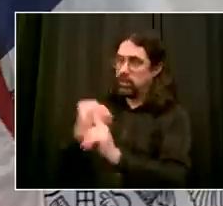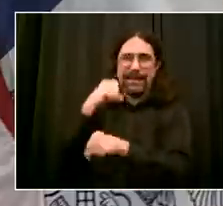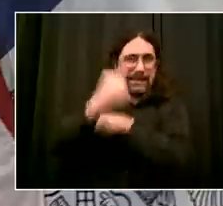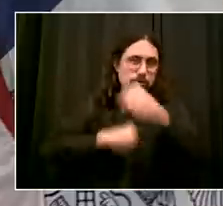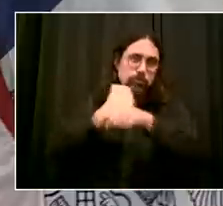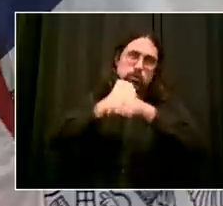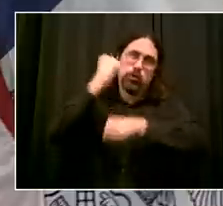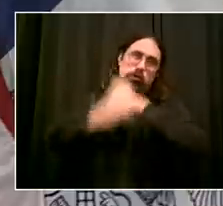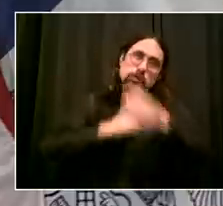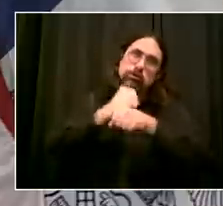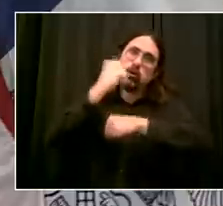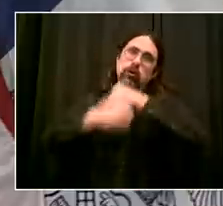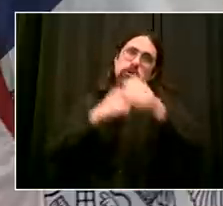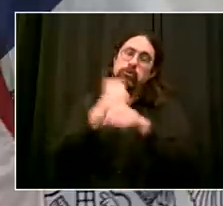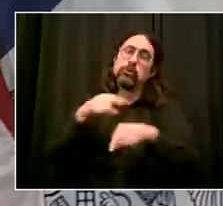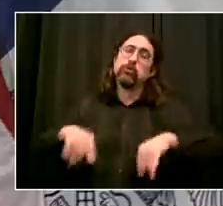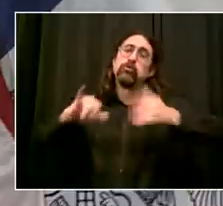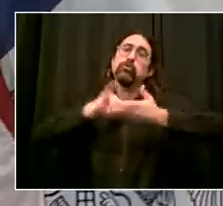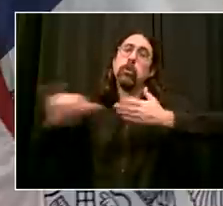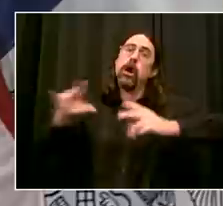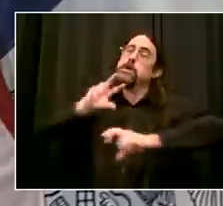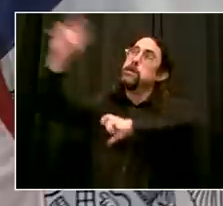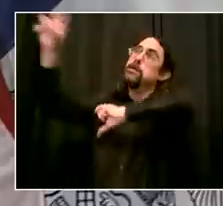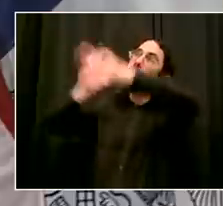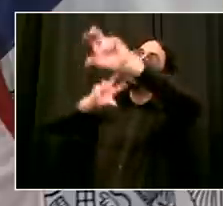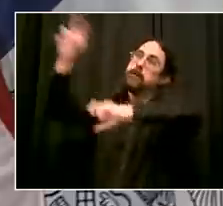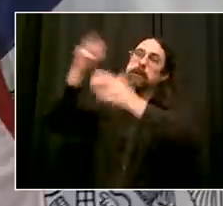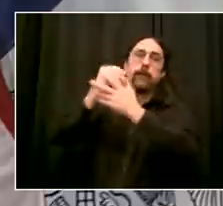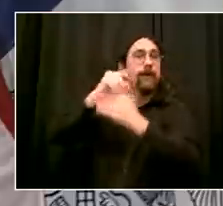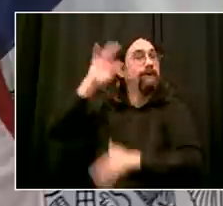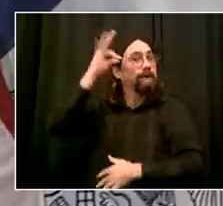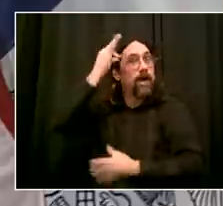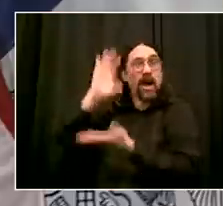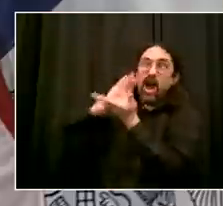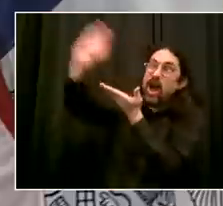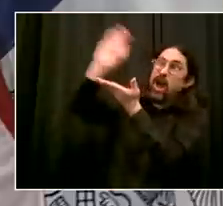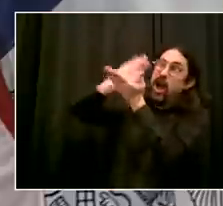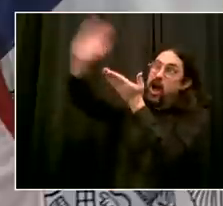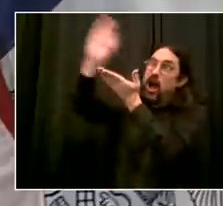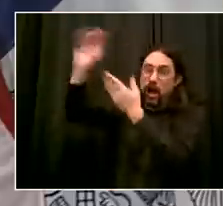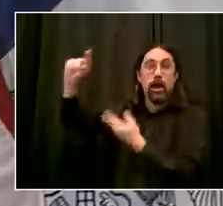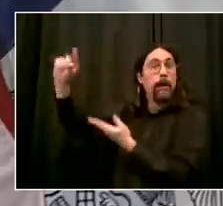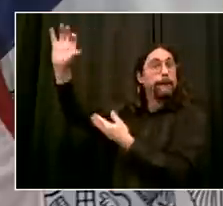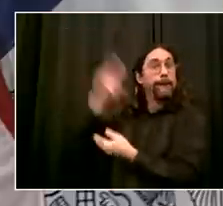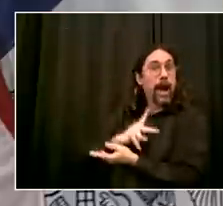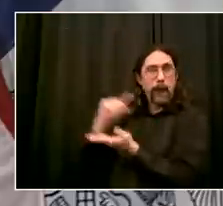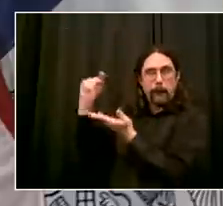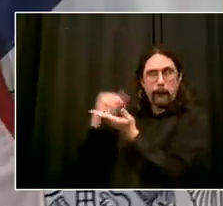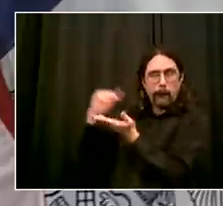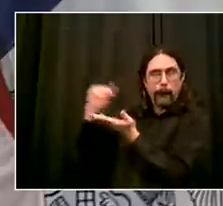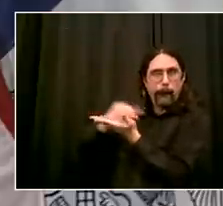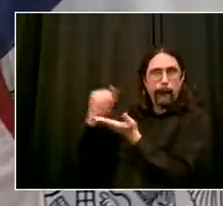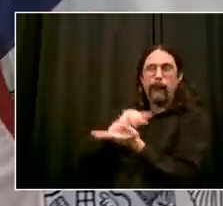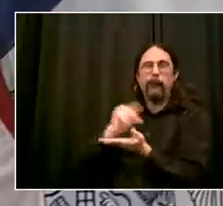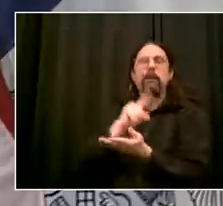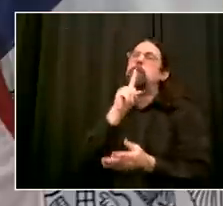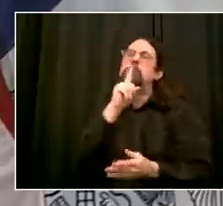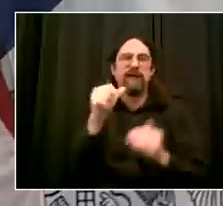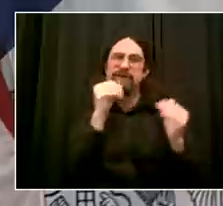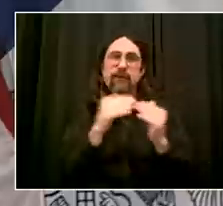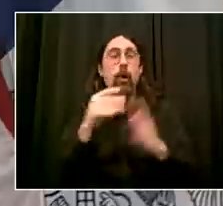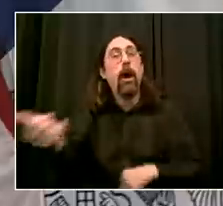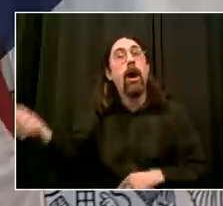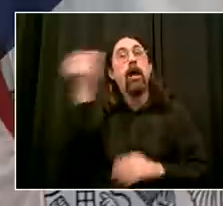answer is simple. No. The wealthy are doing better and better during this pandemic. It's a shocking truth. You look at the stock market. You look at how the rich